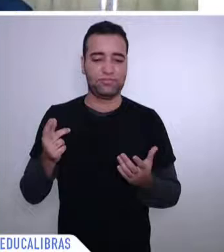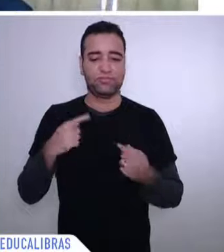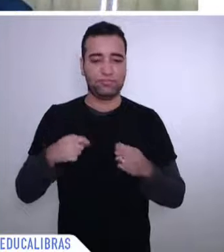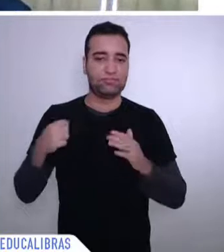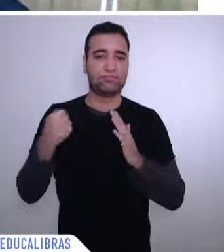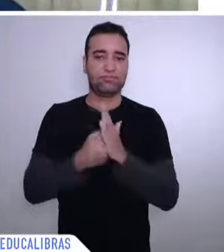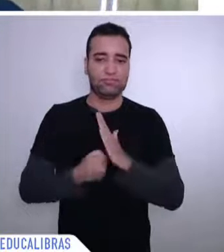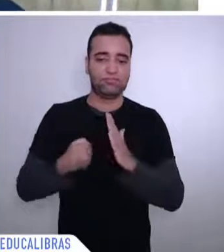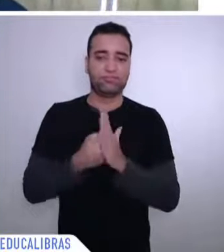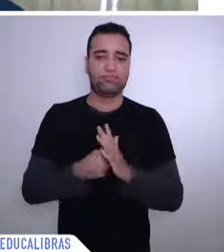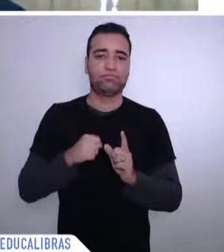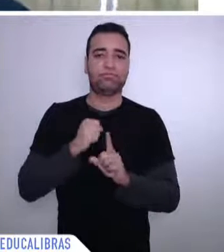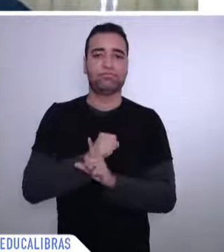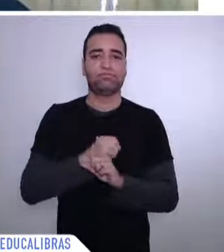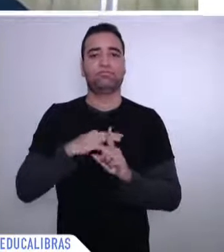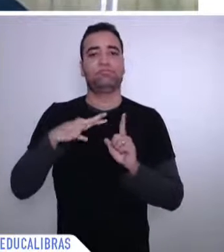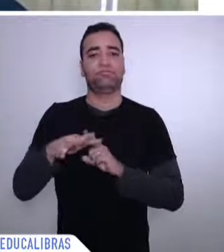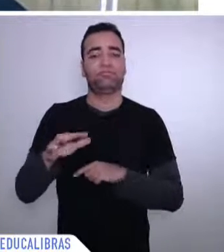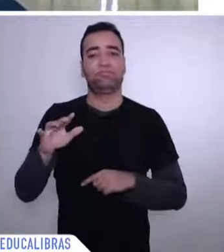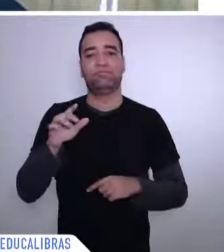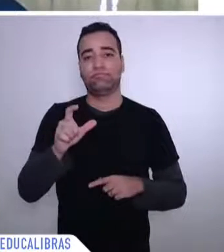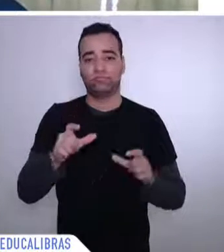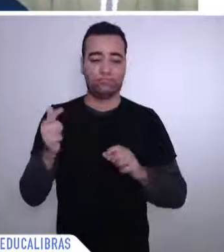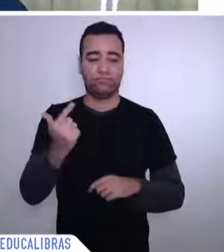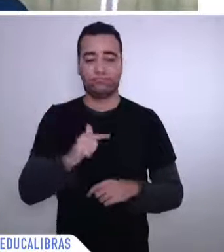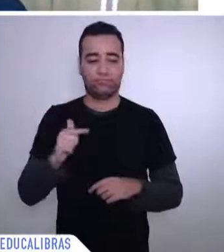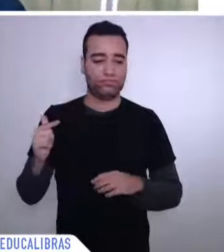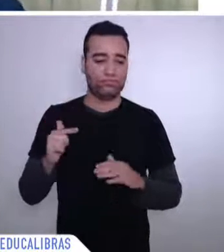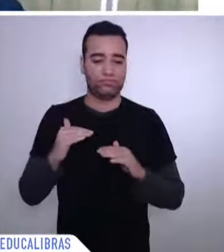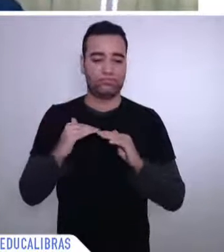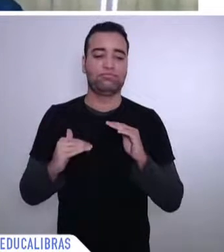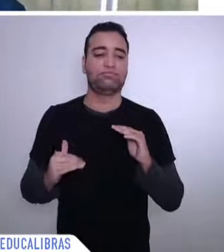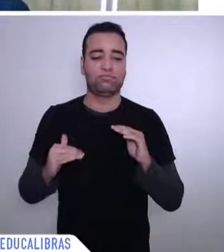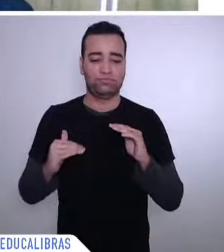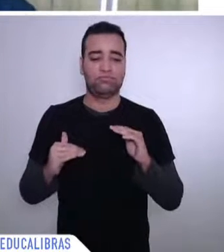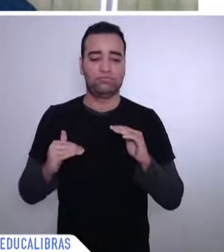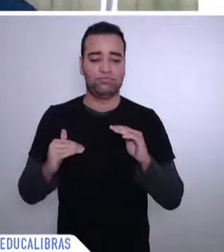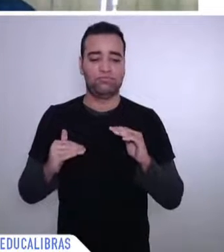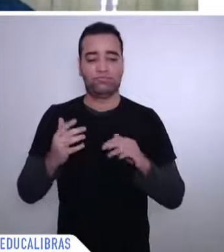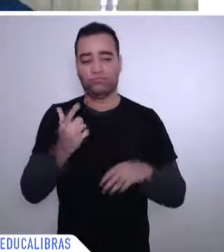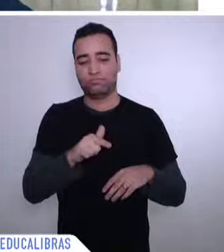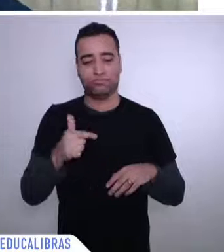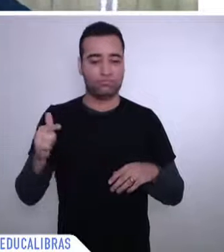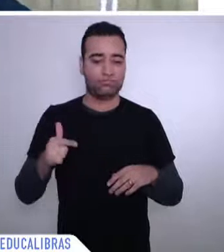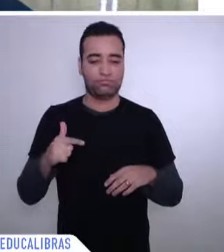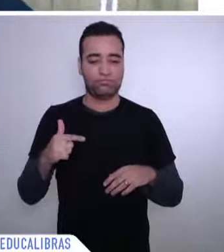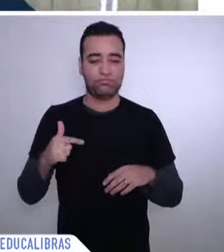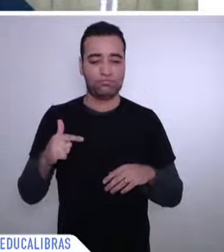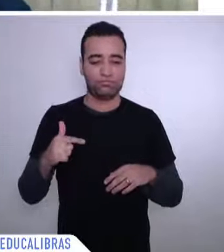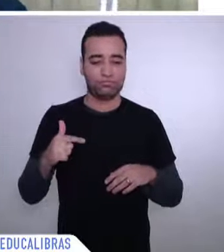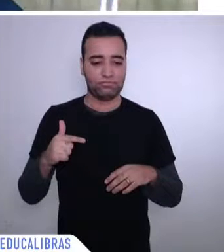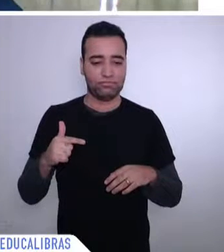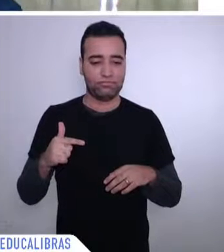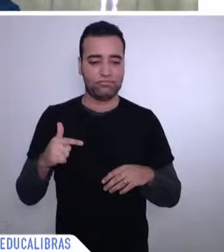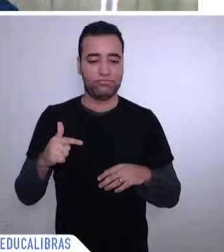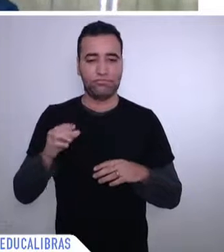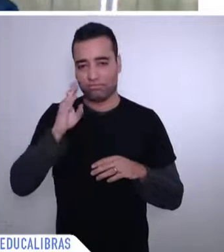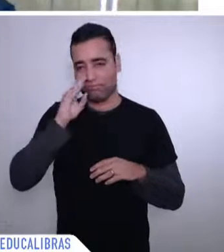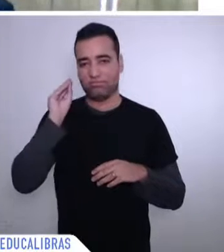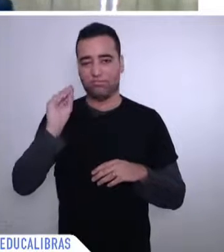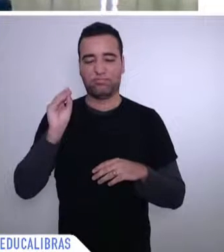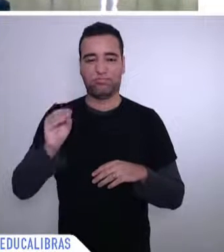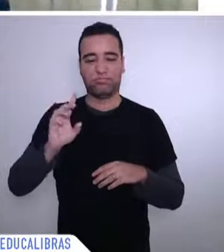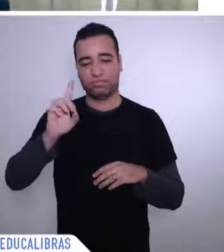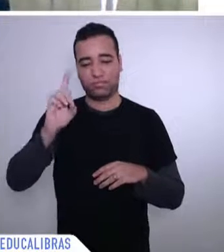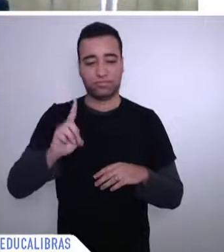to think of ourselves and act as human beings. We need a society in which children are not abandoned,